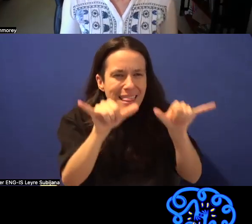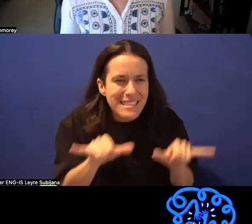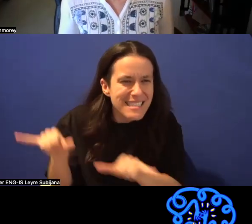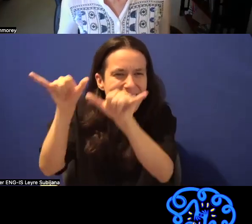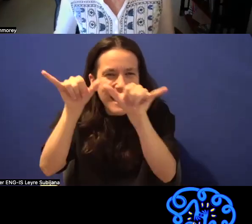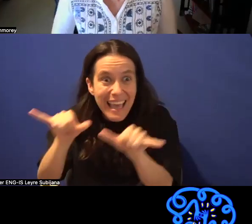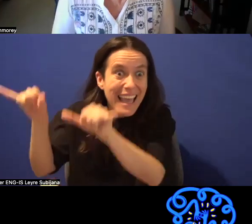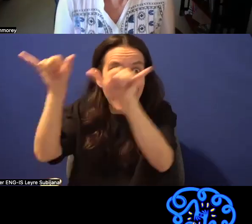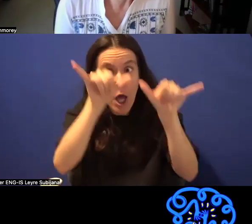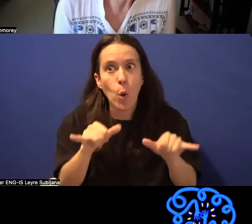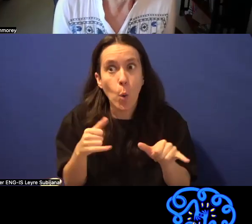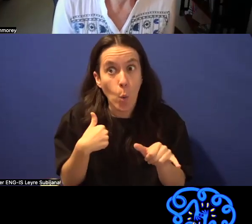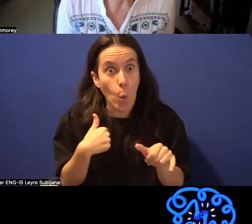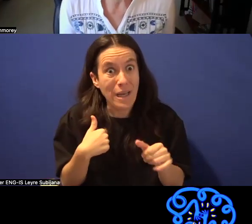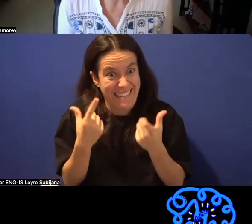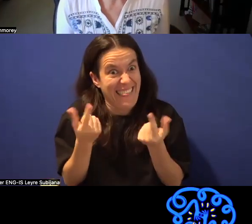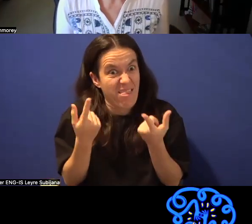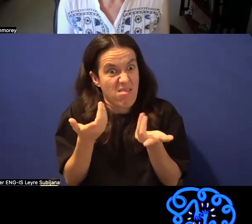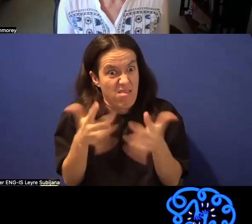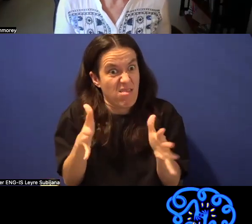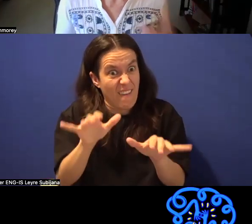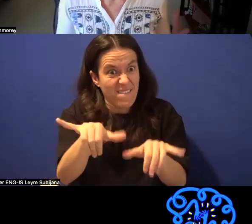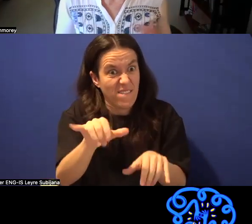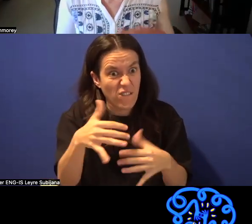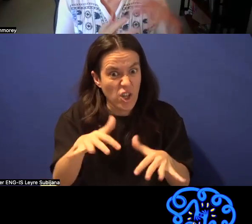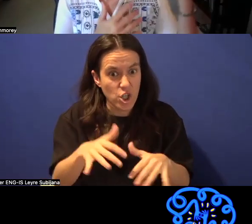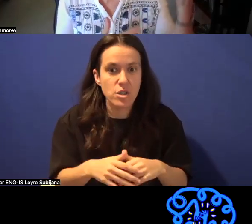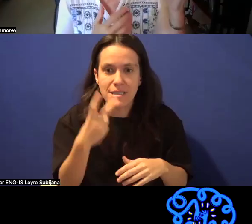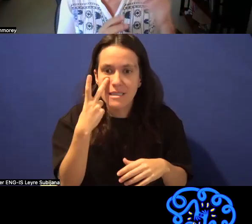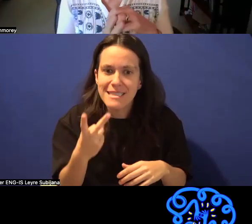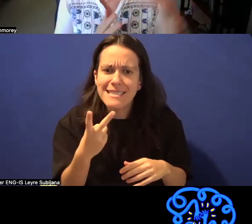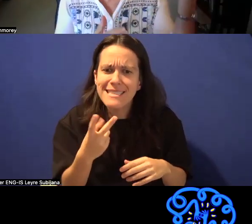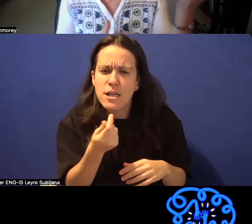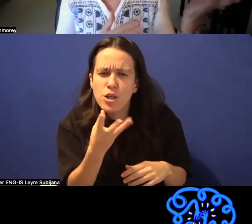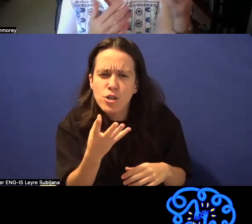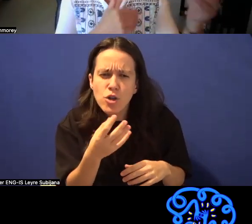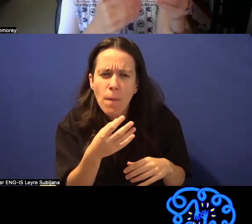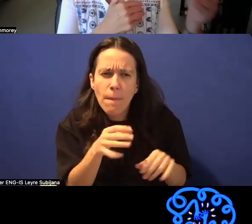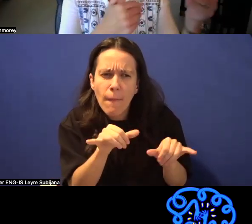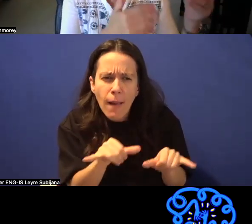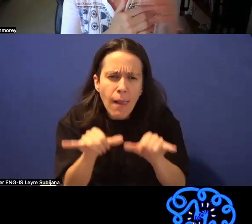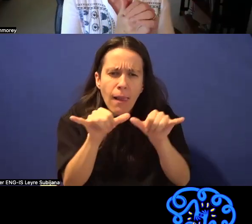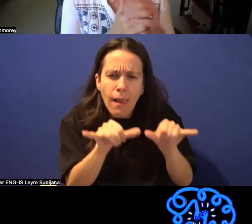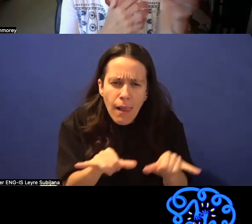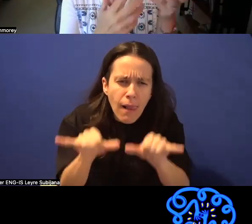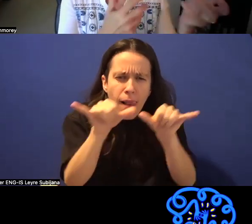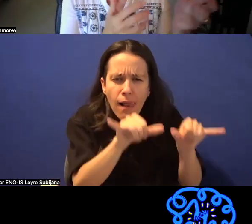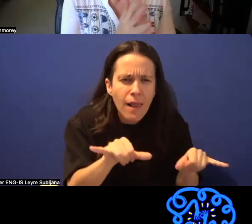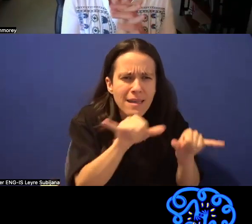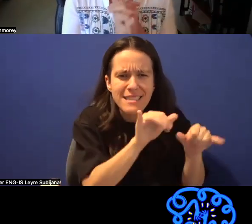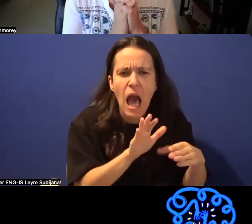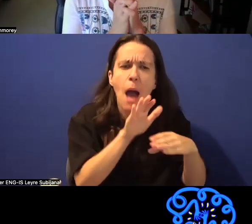Well, we did that looking at the summed iconicity of pairs when they were above 6. The sum was above 6. So these